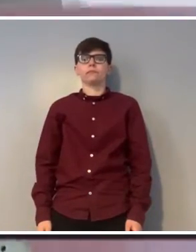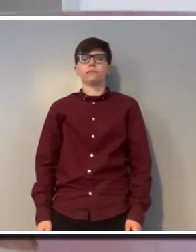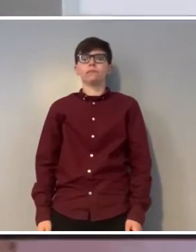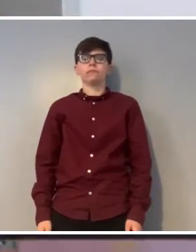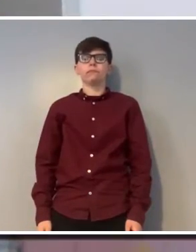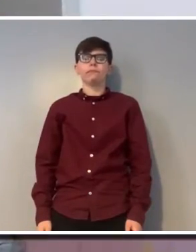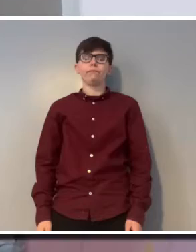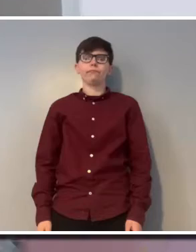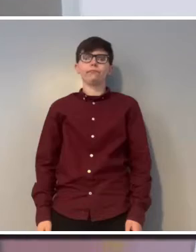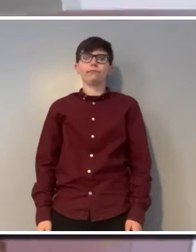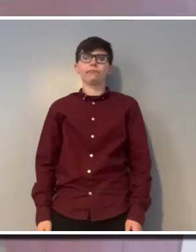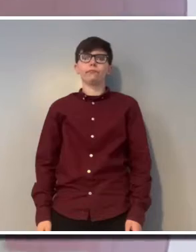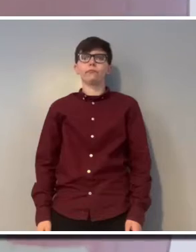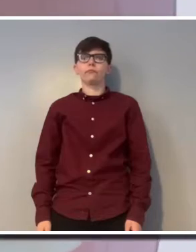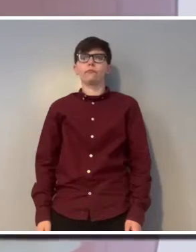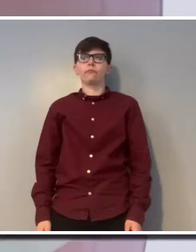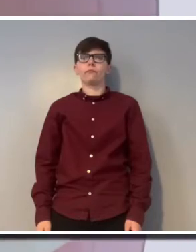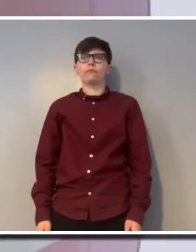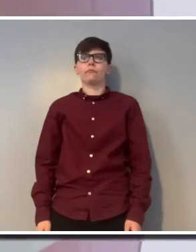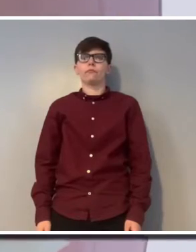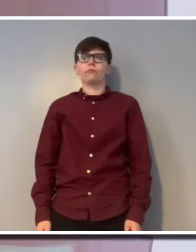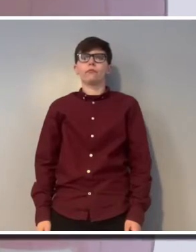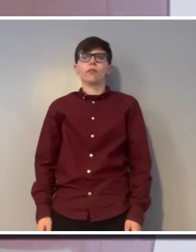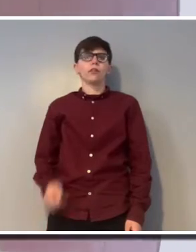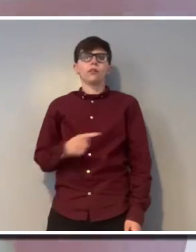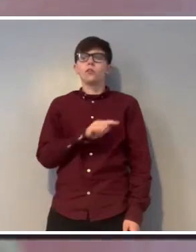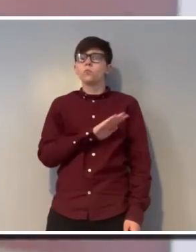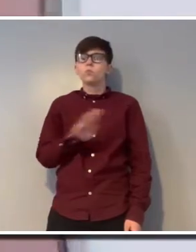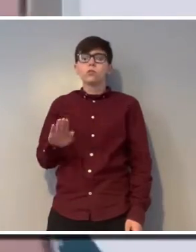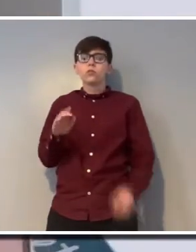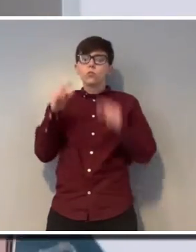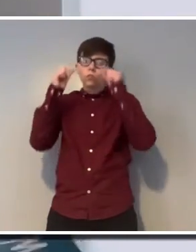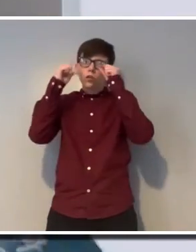Can you see? She's made him a lovely hat. Look.